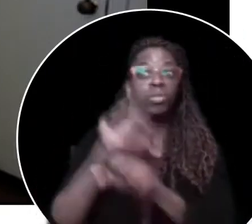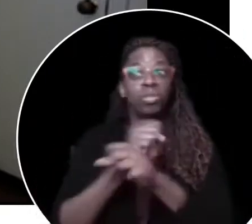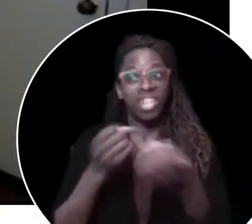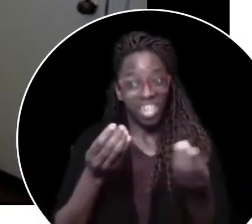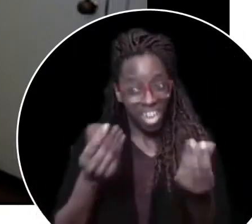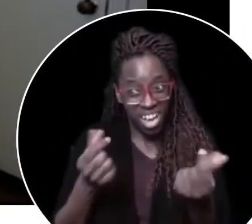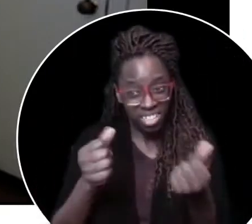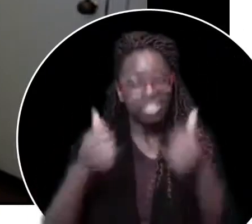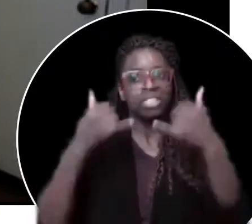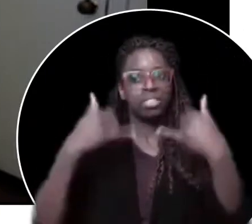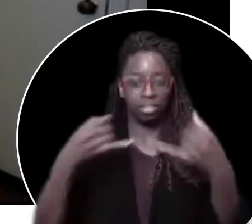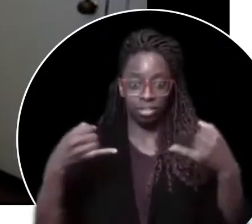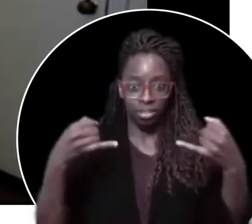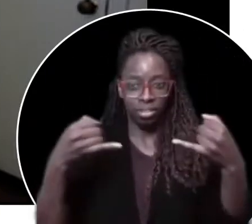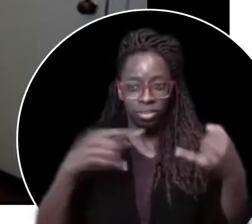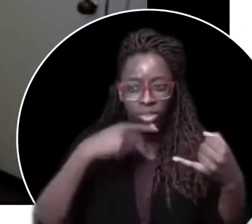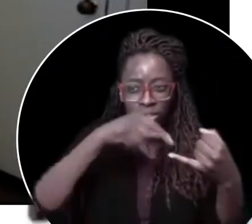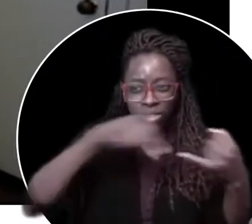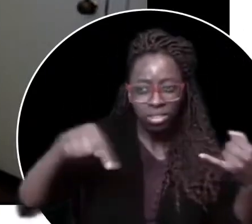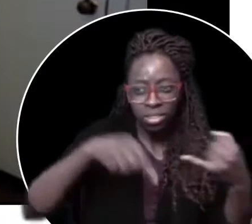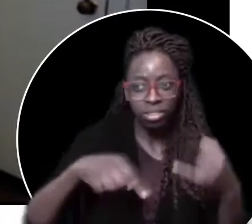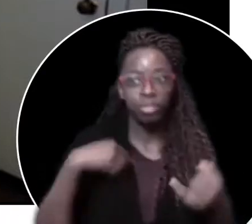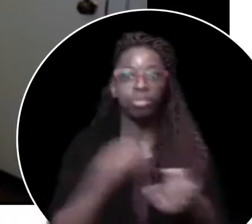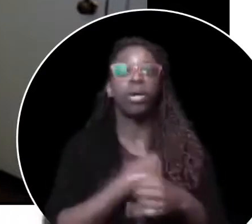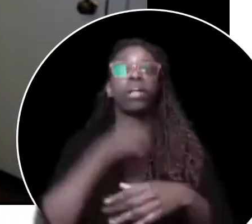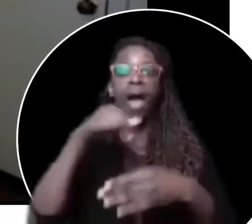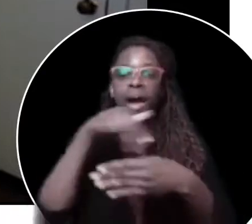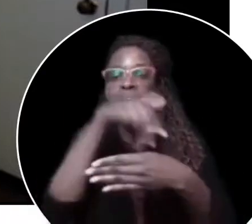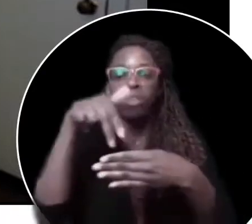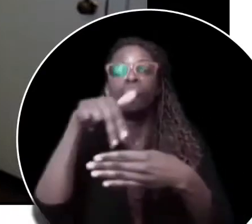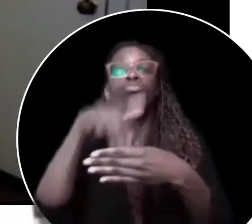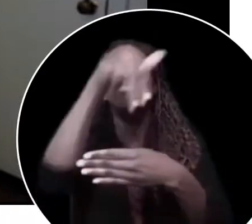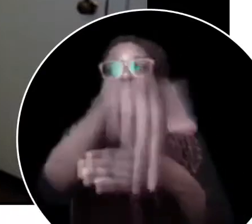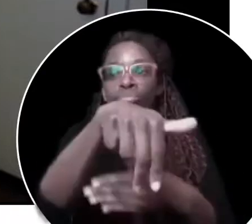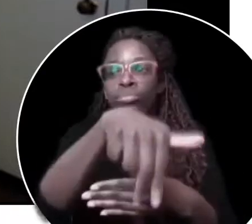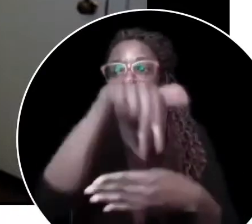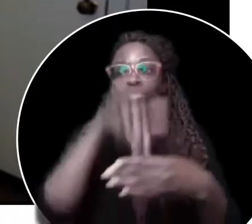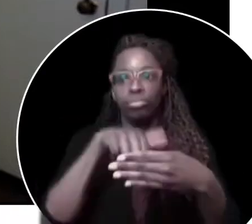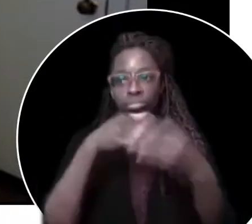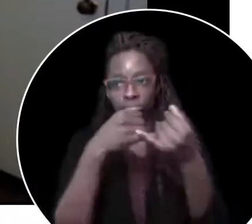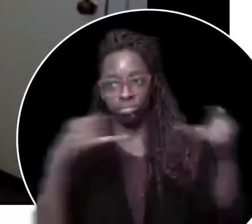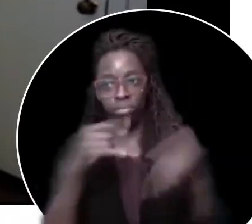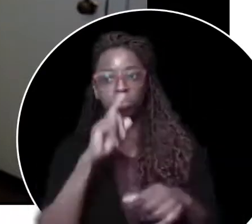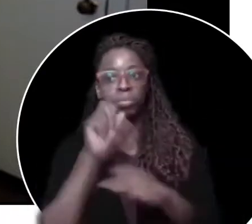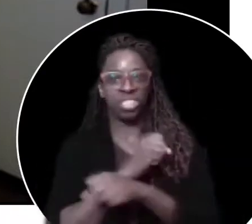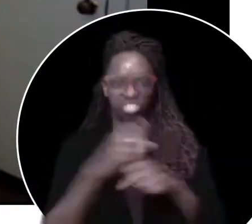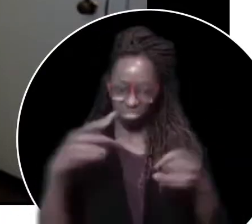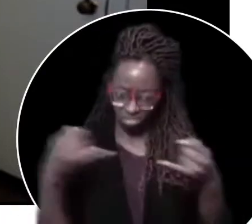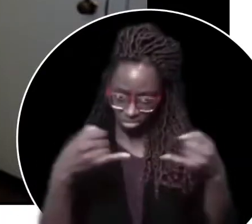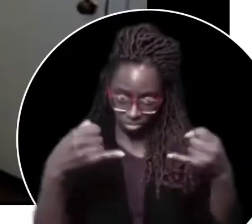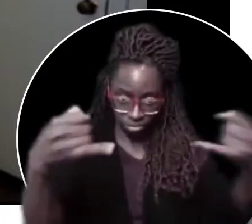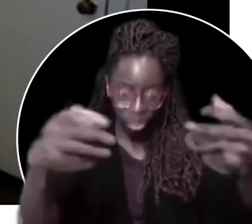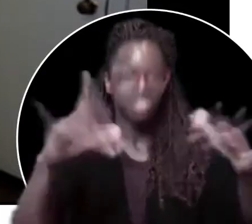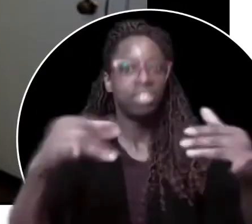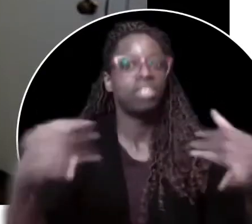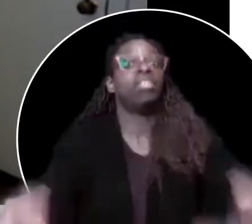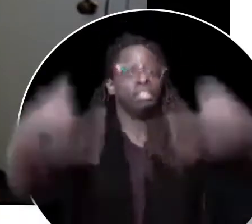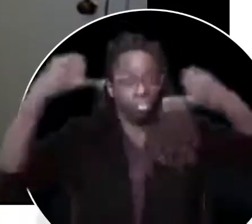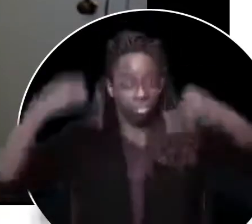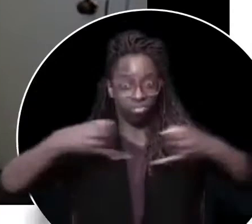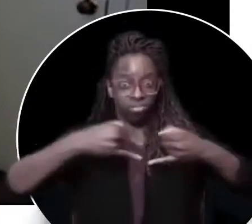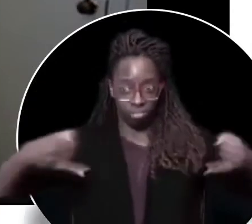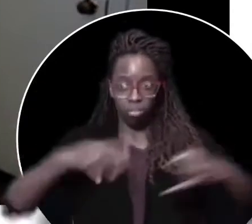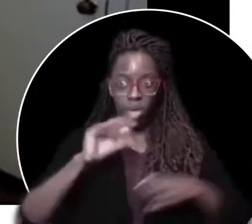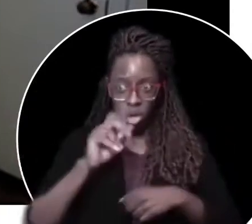border crossed us. So I'm speaking to you from what is both Ohlone territory and what was northern Mexico. What is